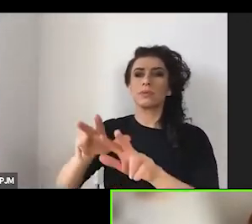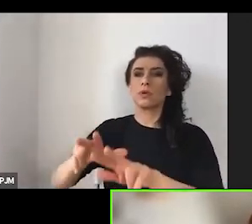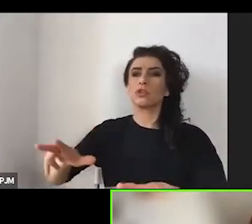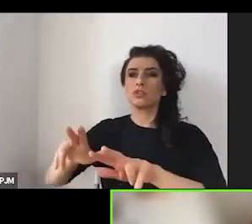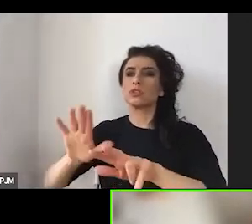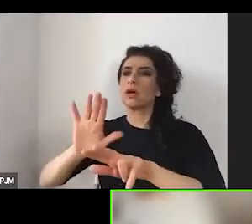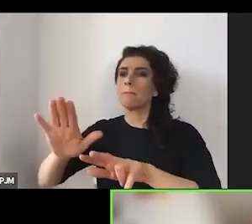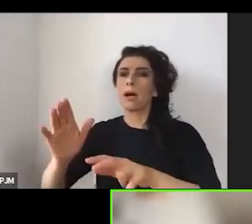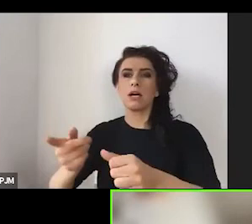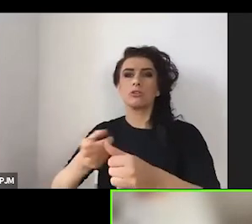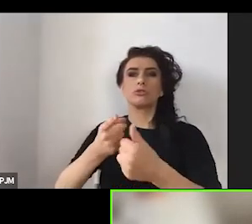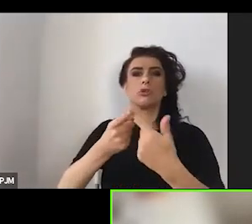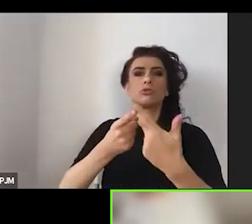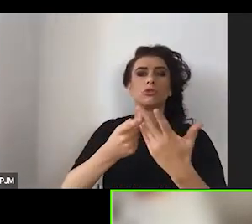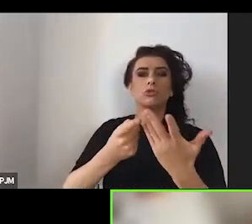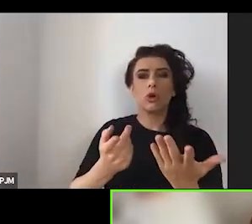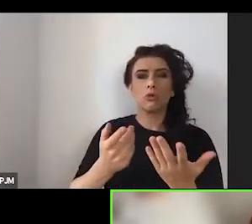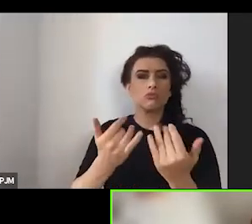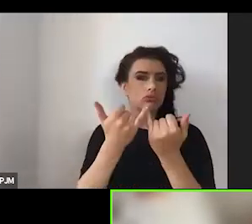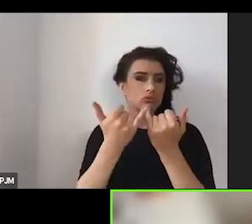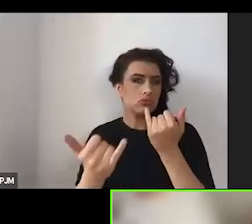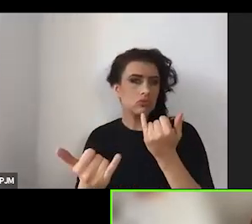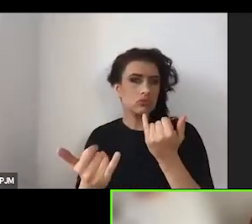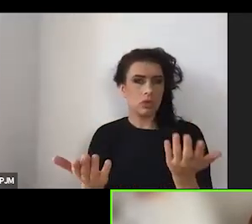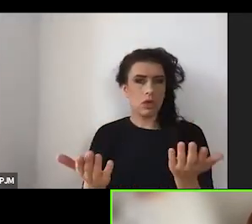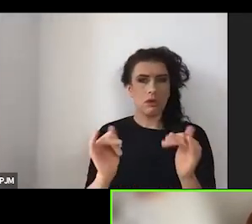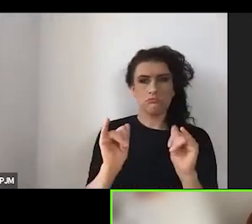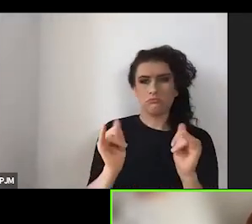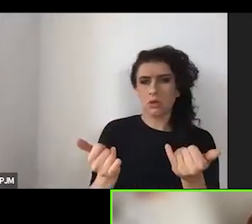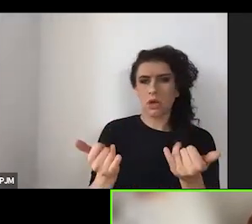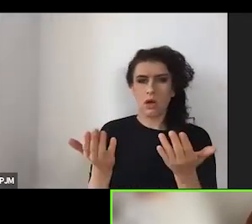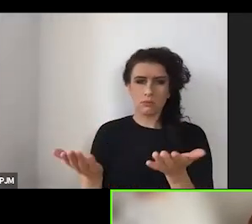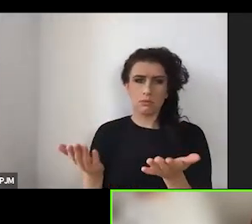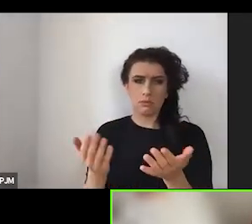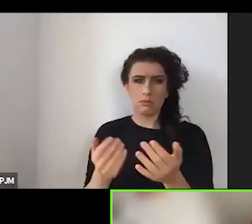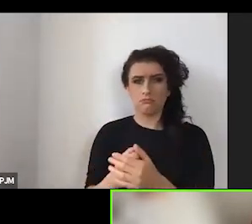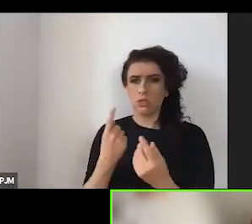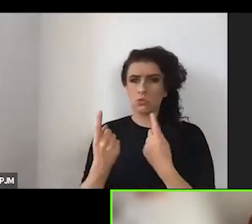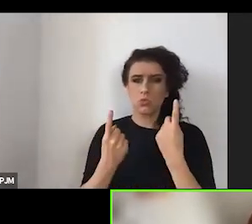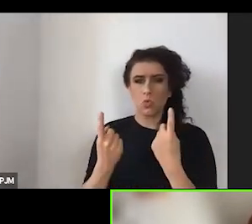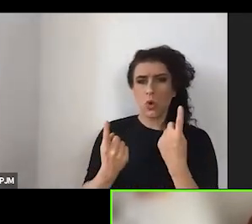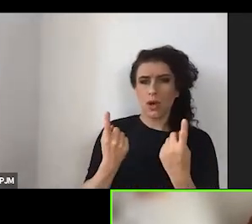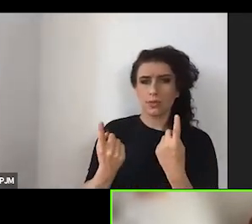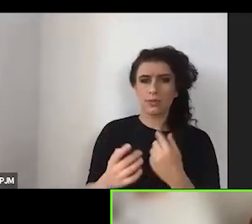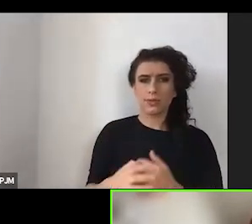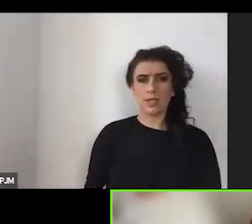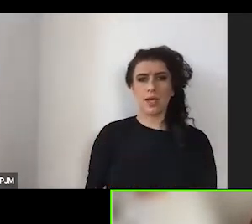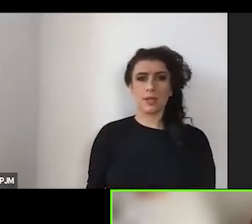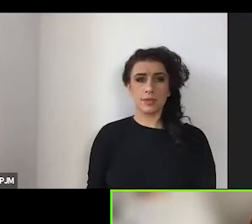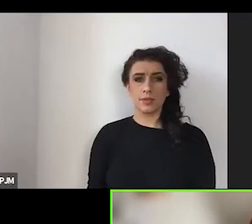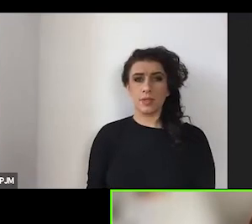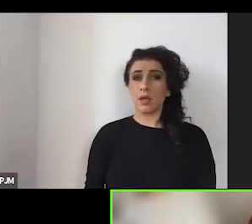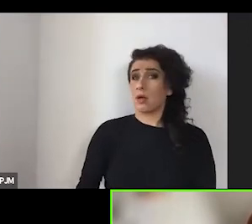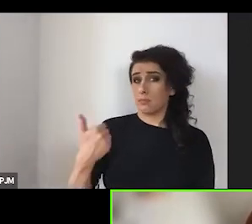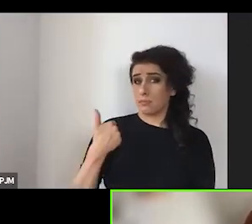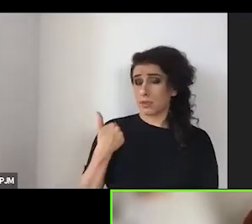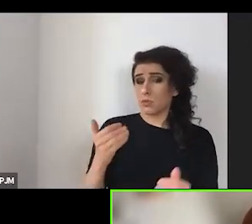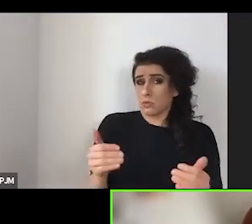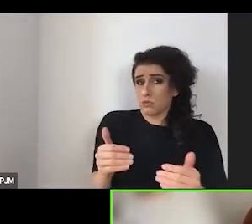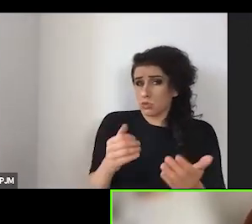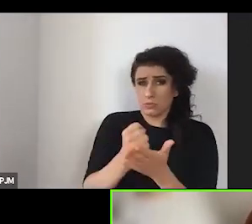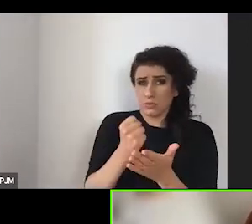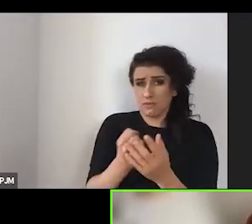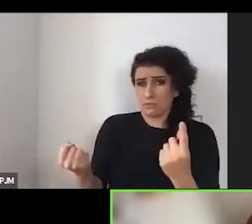ask intervention from 1 to 5, if you need intervention. It was a tool that was launched, and we tried to spread it as much